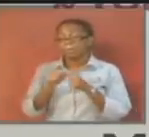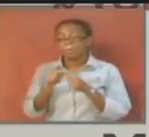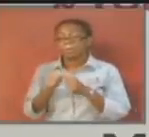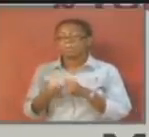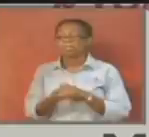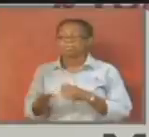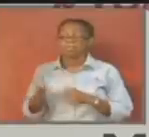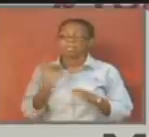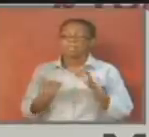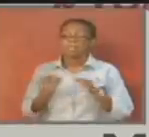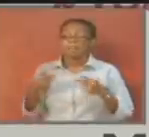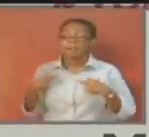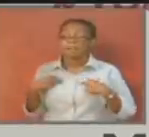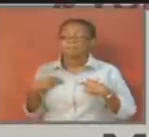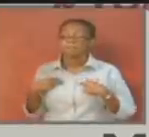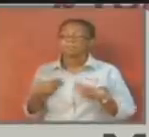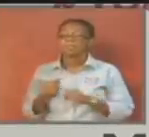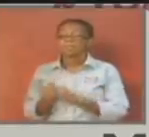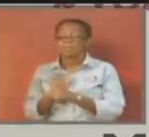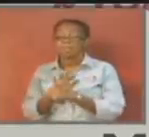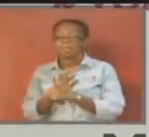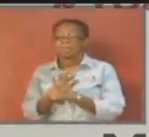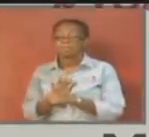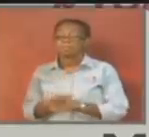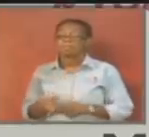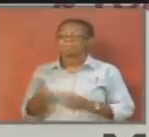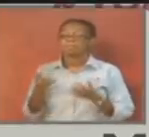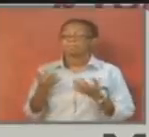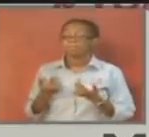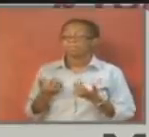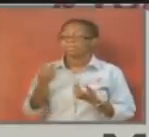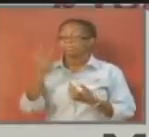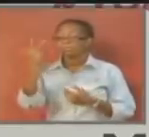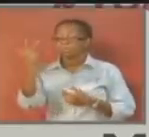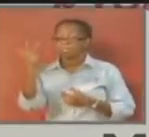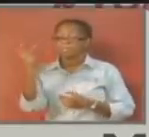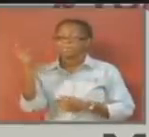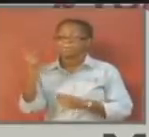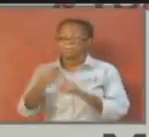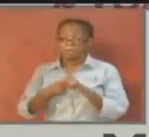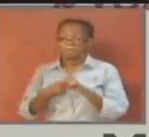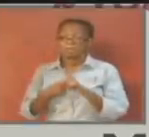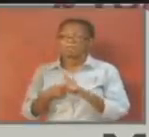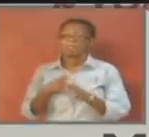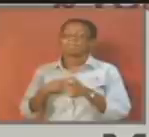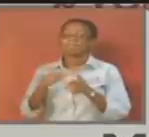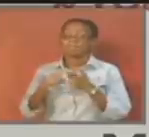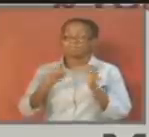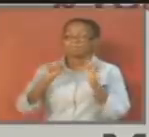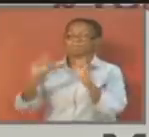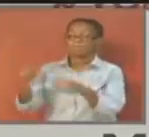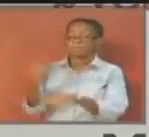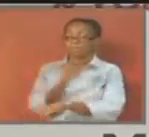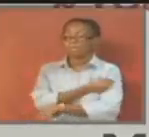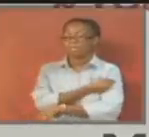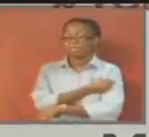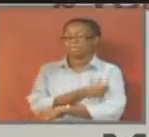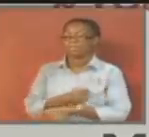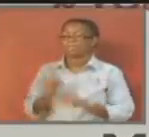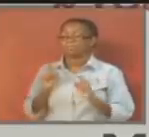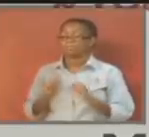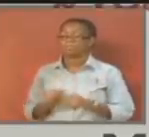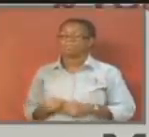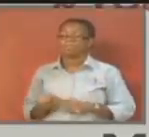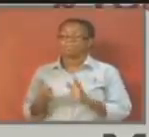post-COVID infection to have your vaccine, both if you have infection after the first dose or prior to the first dose. So the policy is 3 months. However,